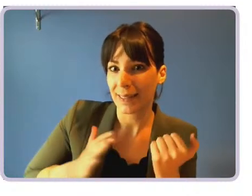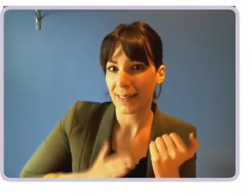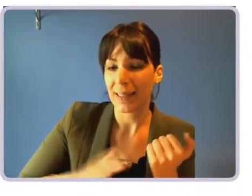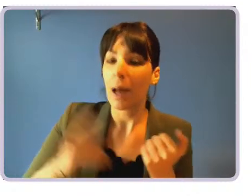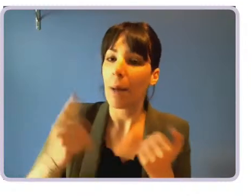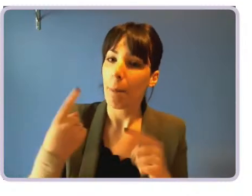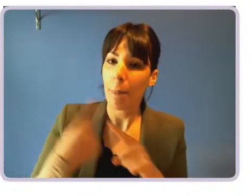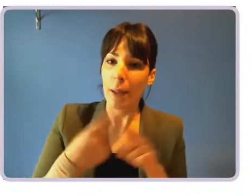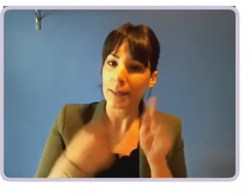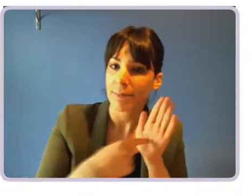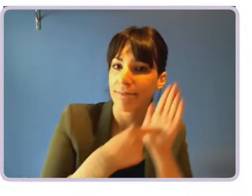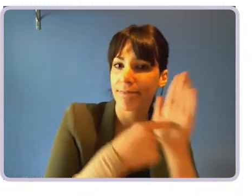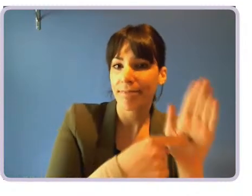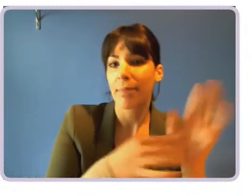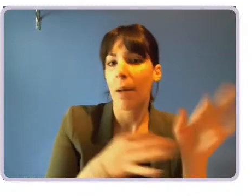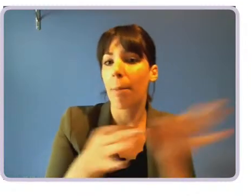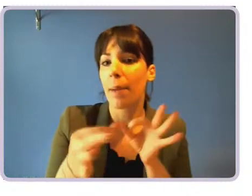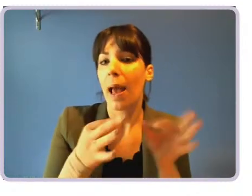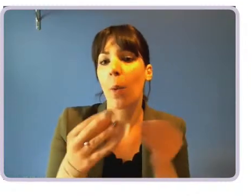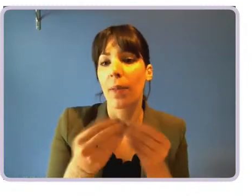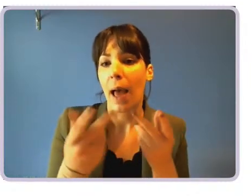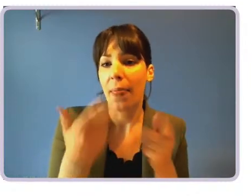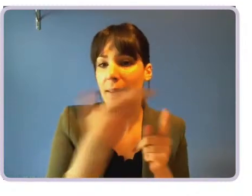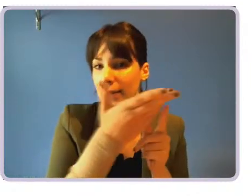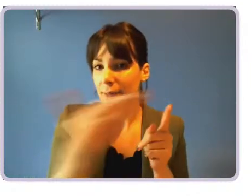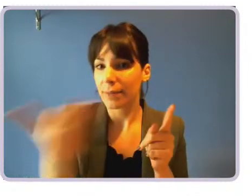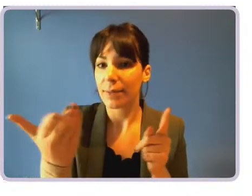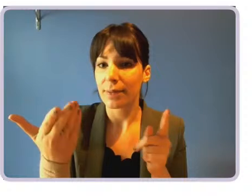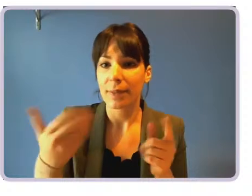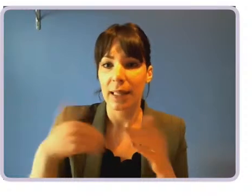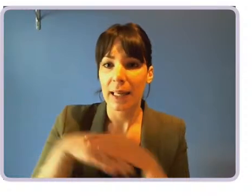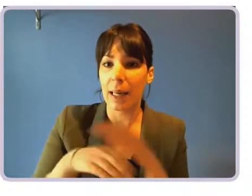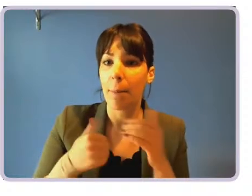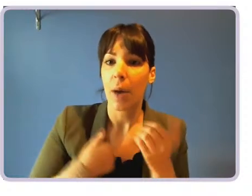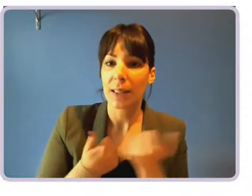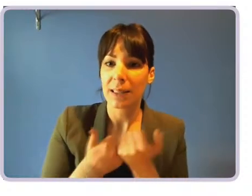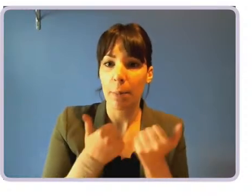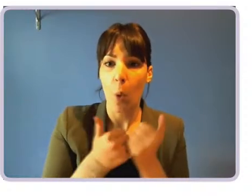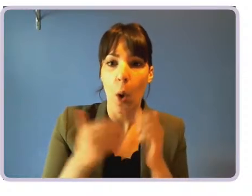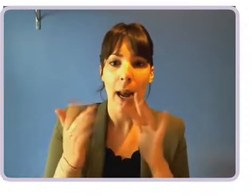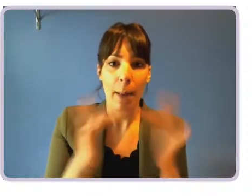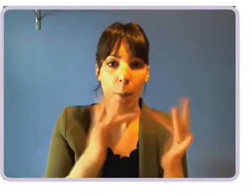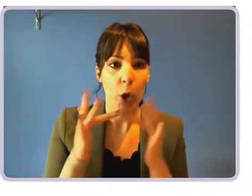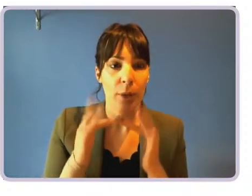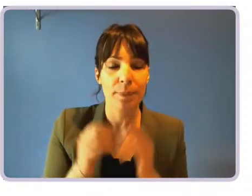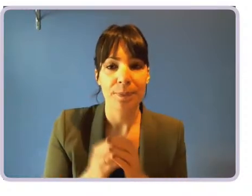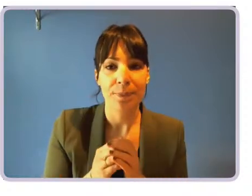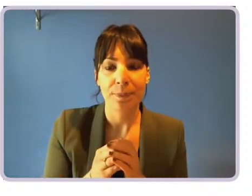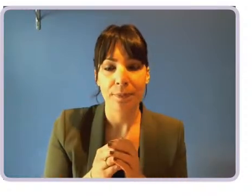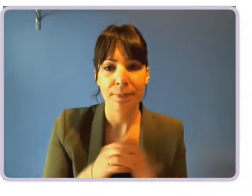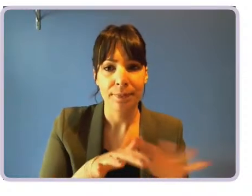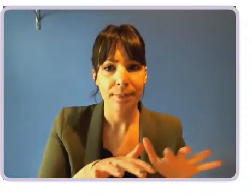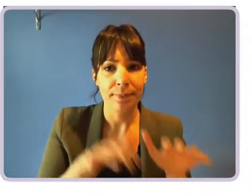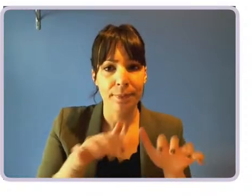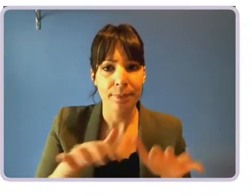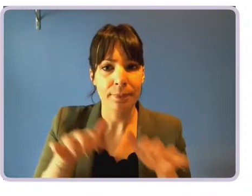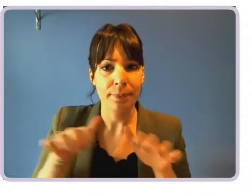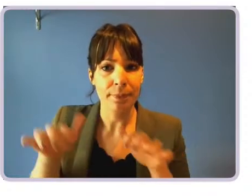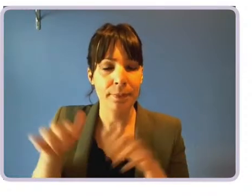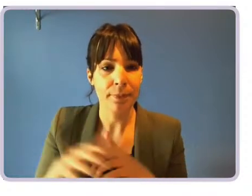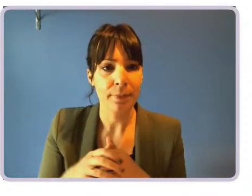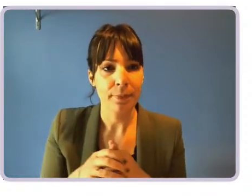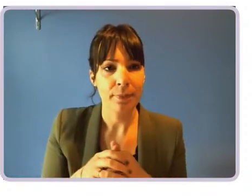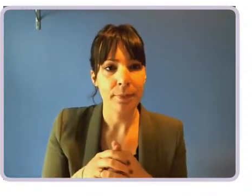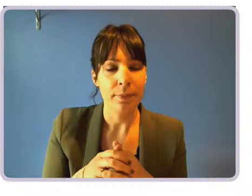network. And that is really important because it means there's gaps, lots of people in emergency preparedness, and for